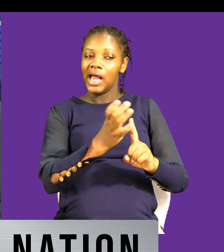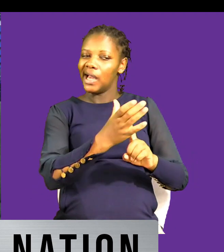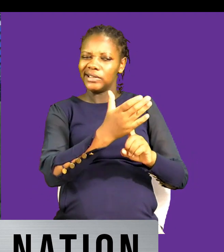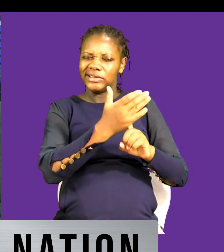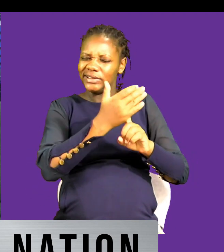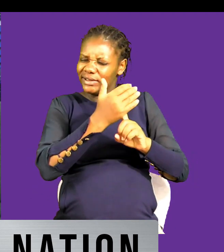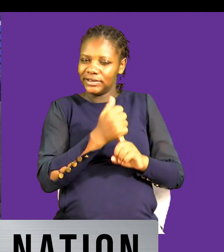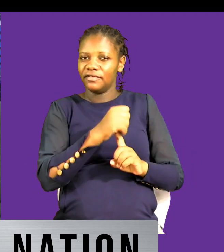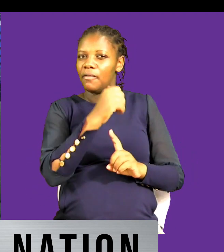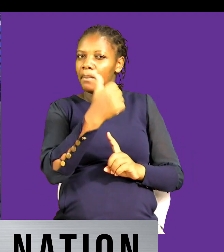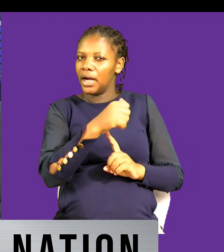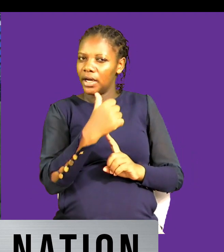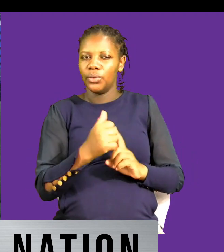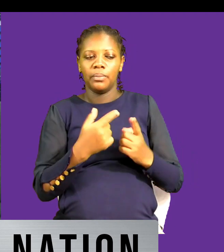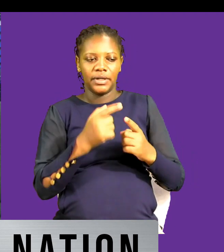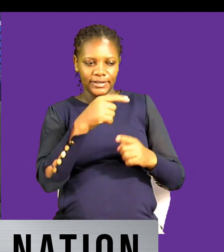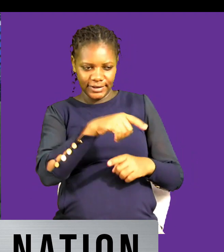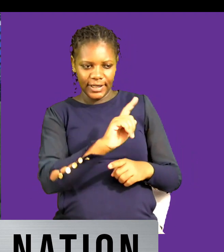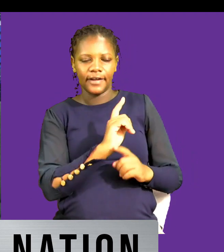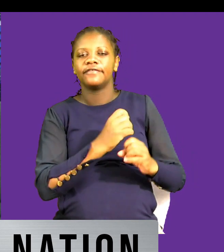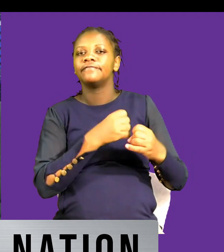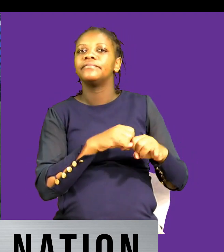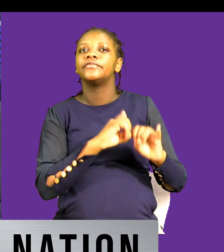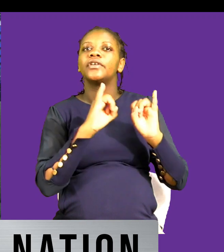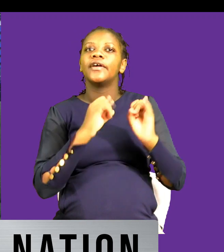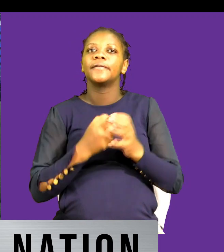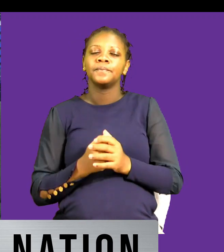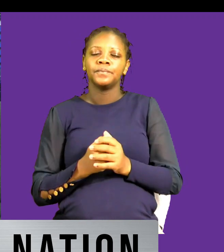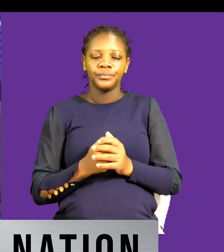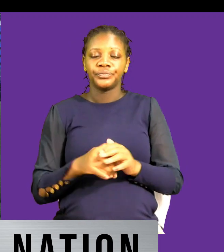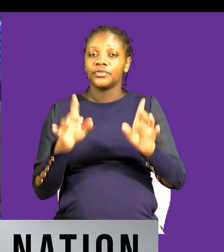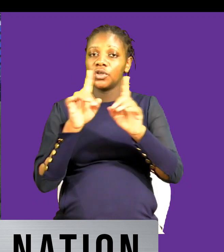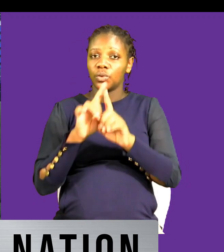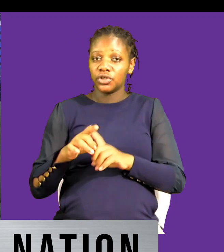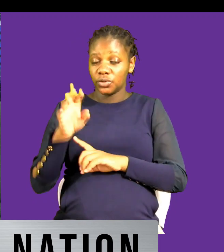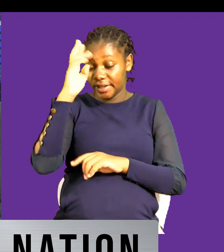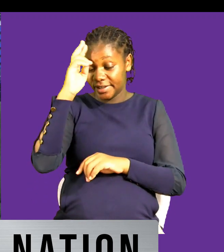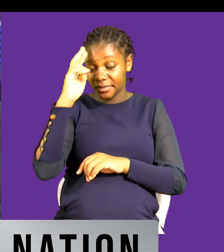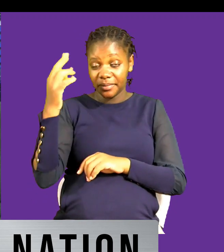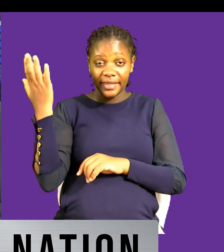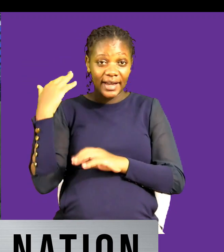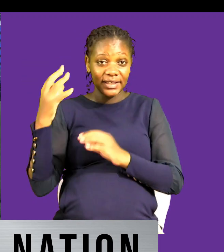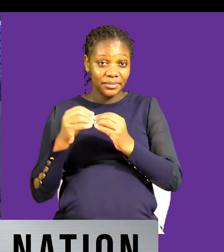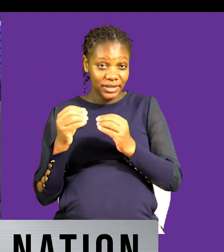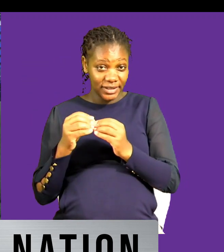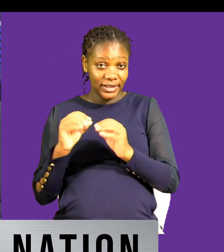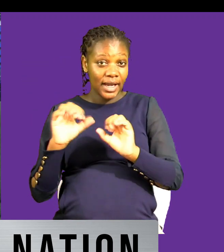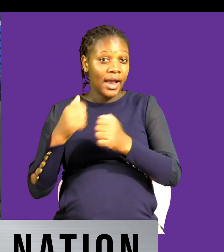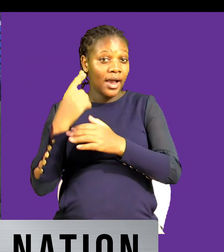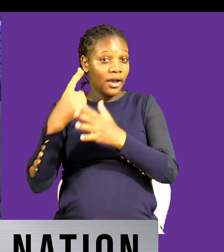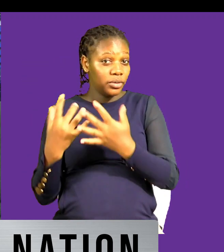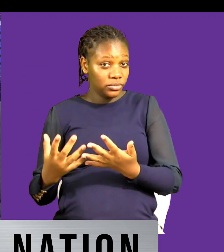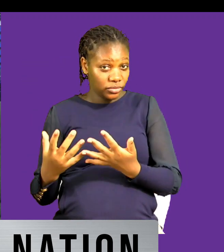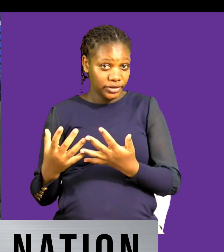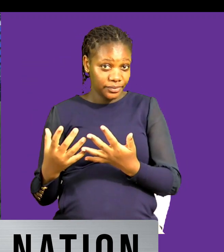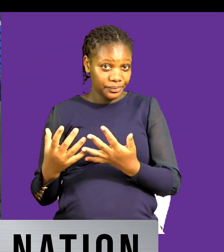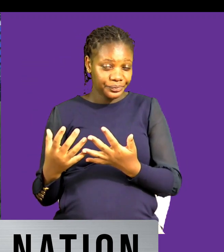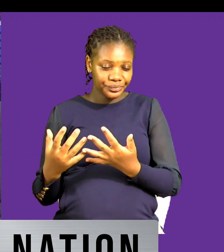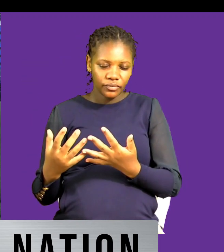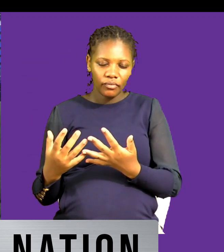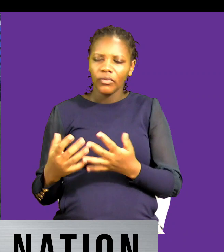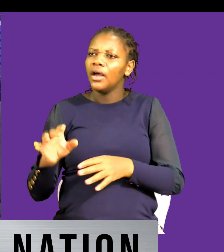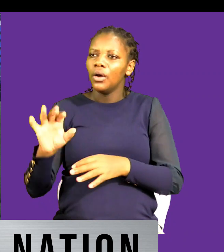even us in the civil society, we have a bit of some push here and there to get to a point where we used to be. So when you say they